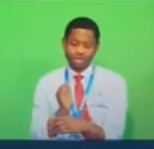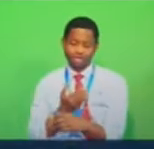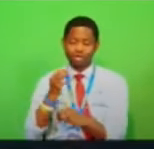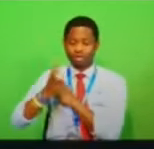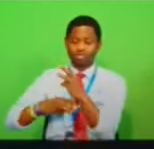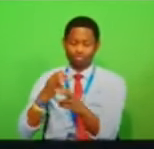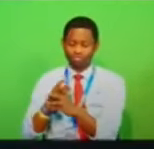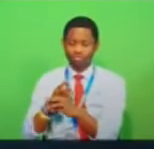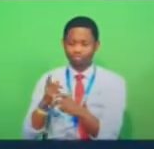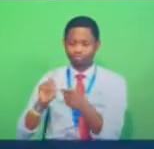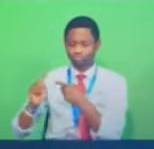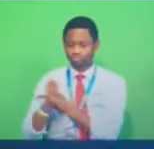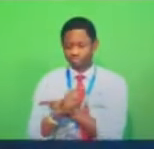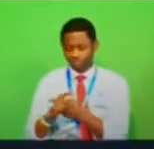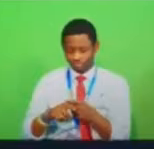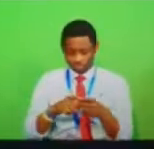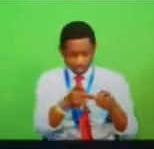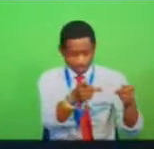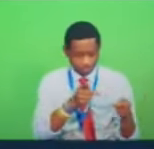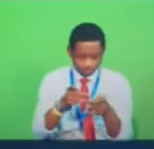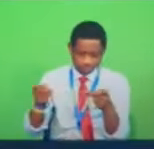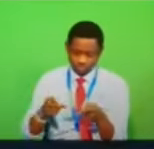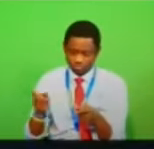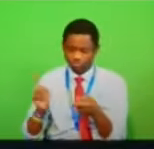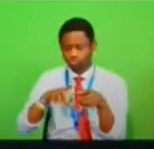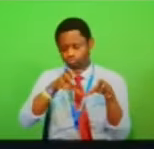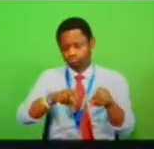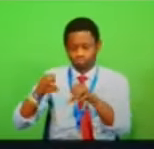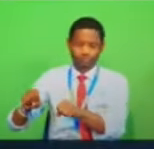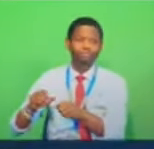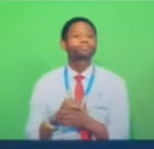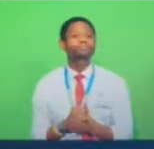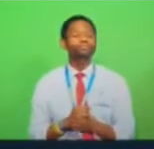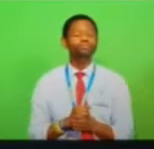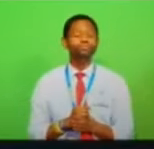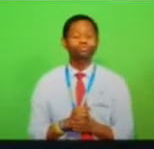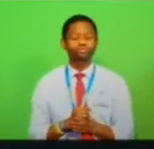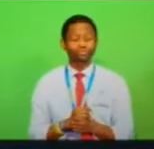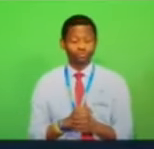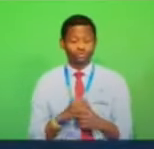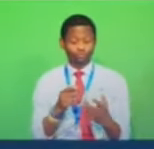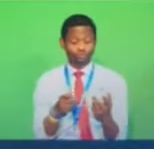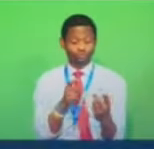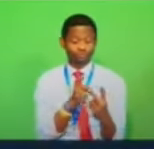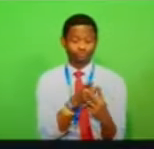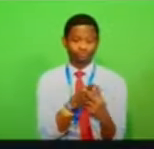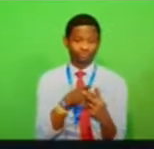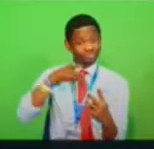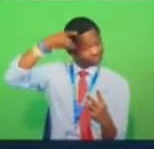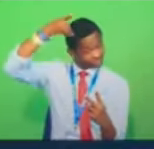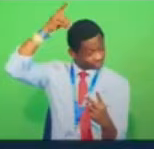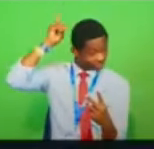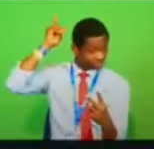Spheres to take. I'll read from Daniel chapter 1, verse 3 to 4. And then I'll read Habakkuk chapter 2,